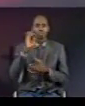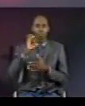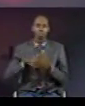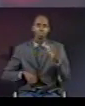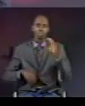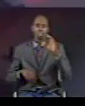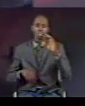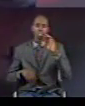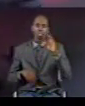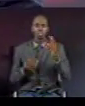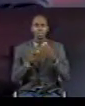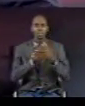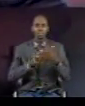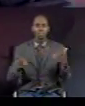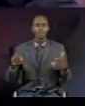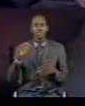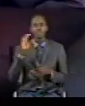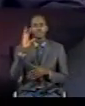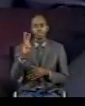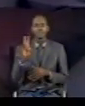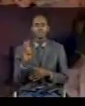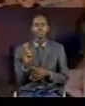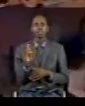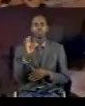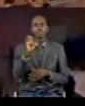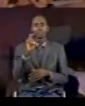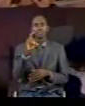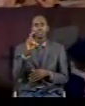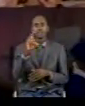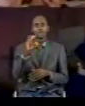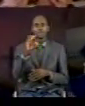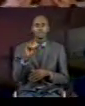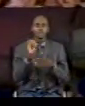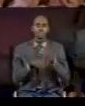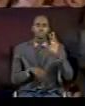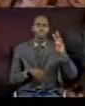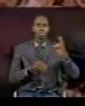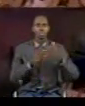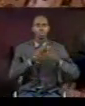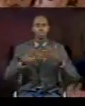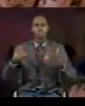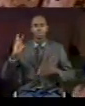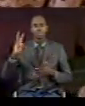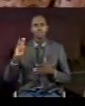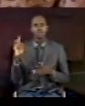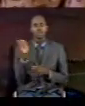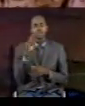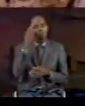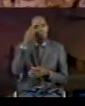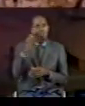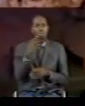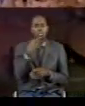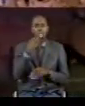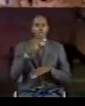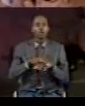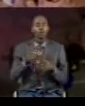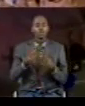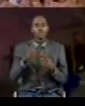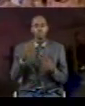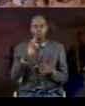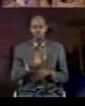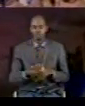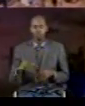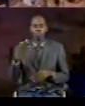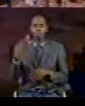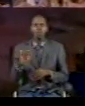chapter 6. And we're looking at verse 6. Wherefore say unto the children of Israel,